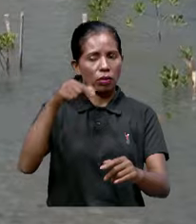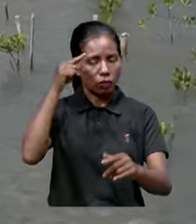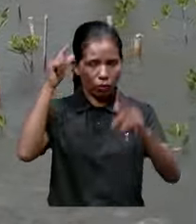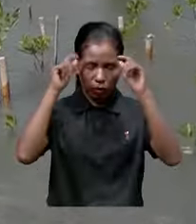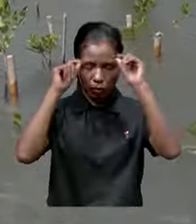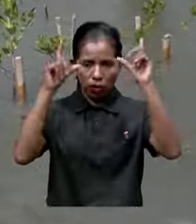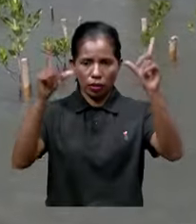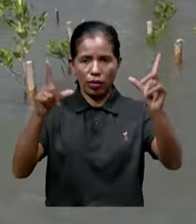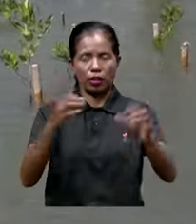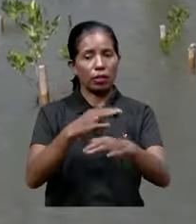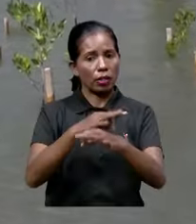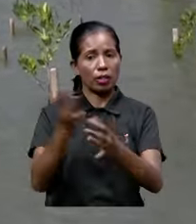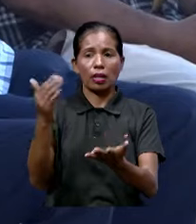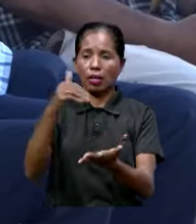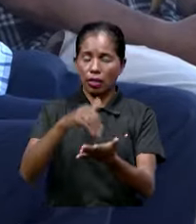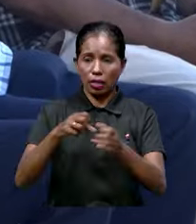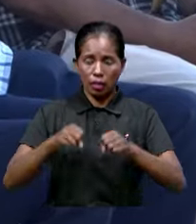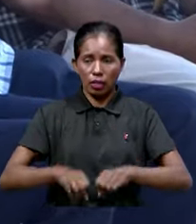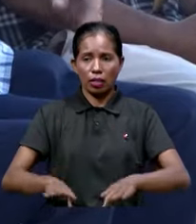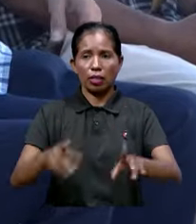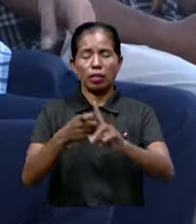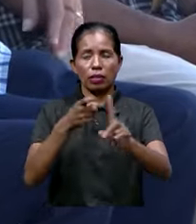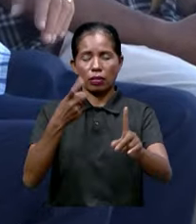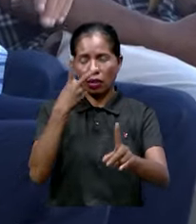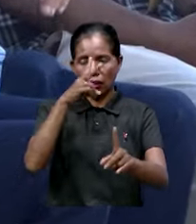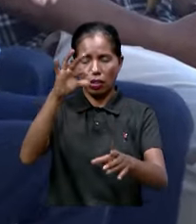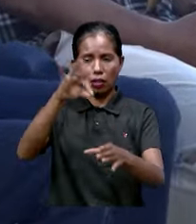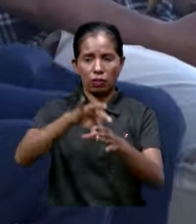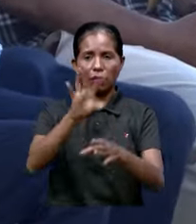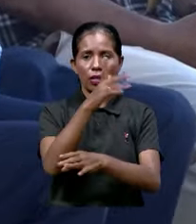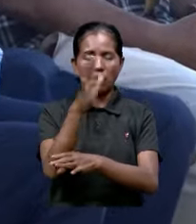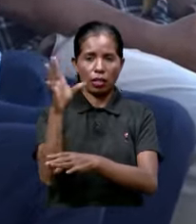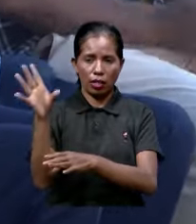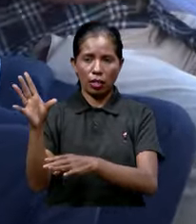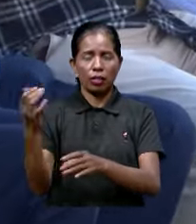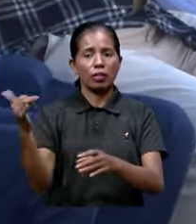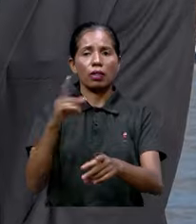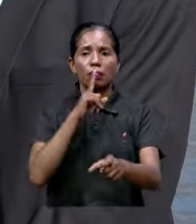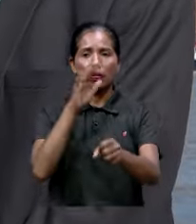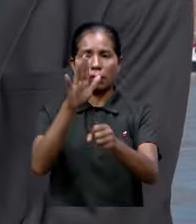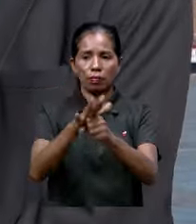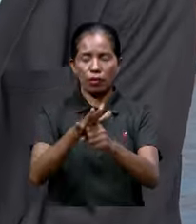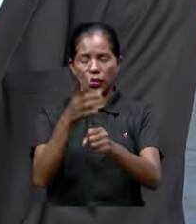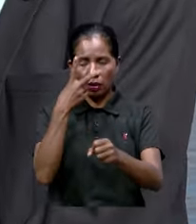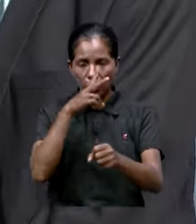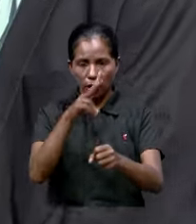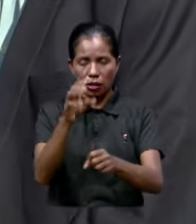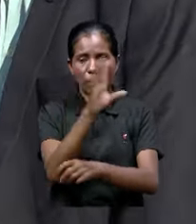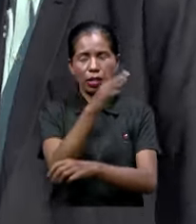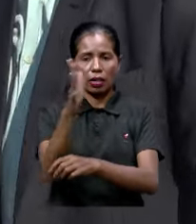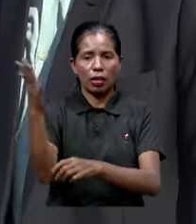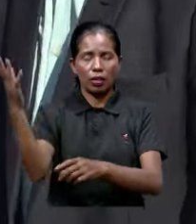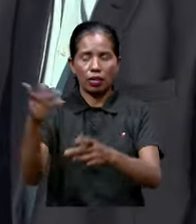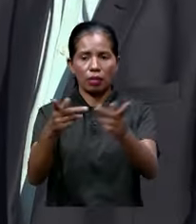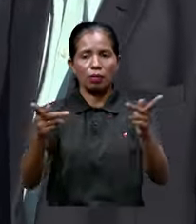Leste atuaria fila fali tasti lihusi conservação kuda aiparapa nunesira promete hodi halo conservação aiparapa ia